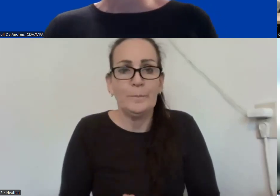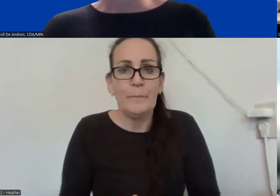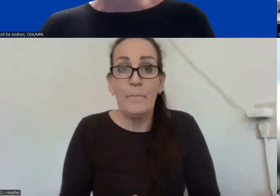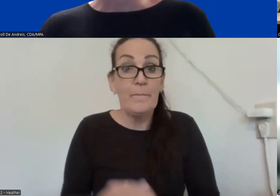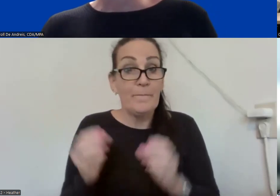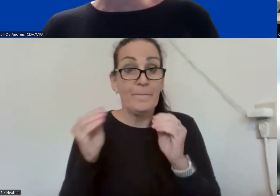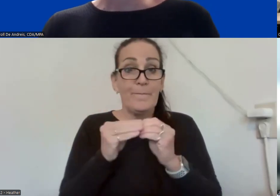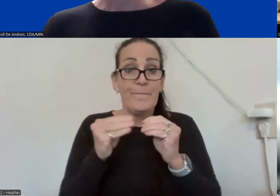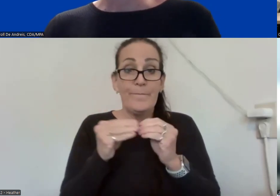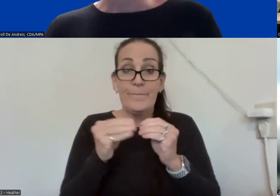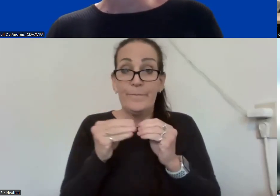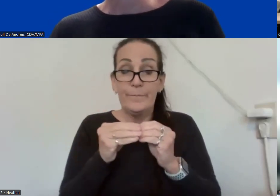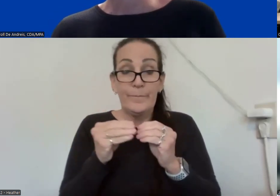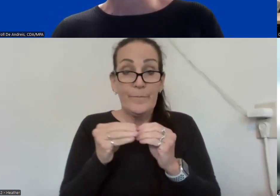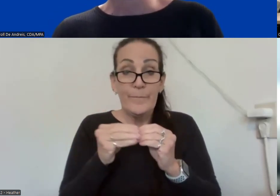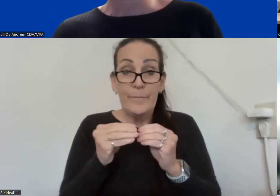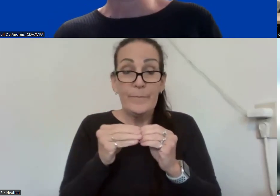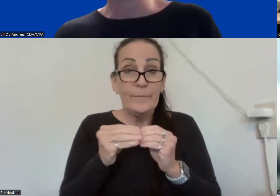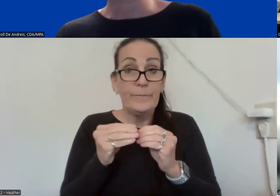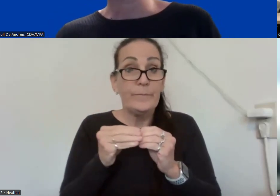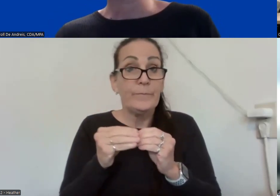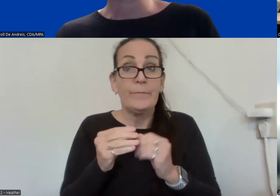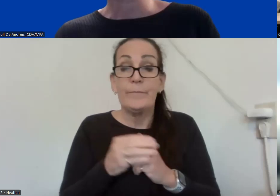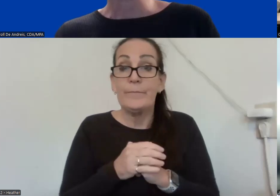Anybody else? Room?